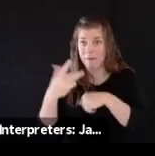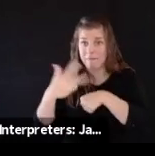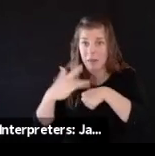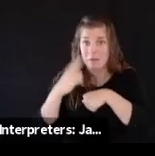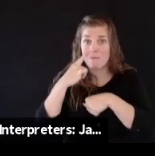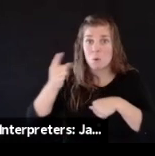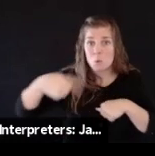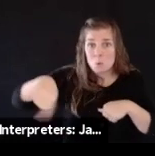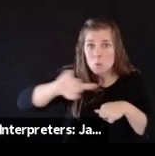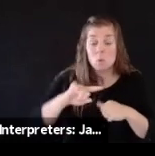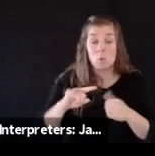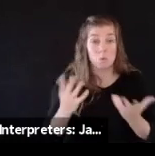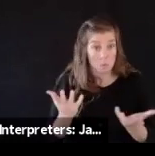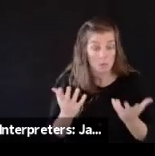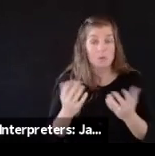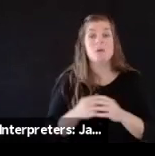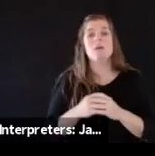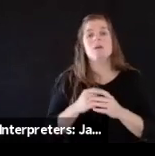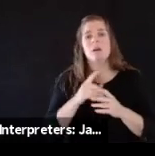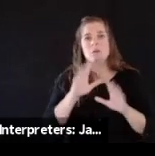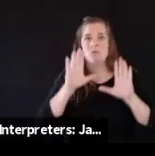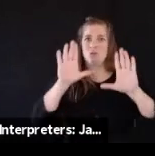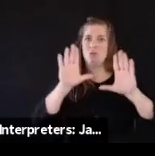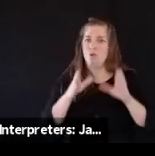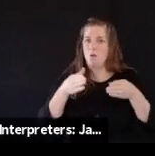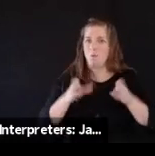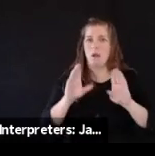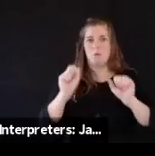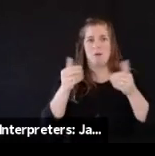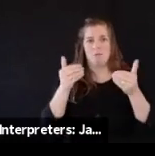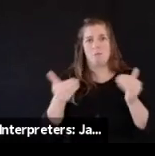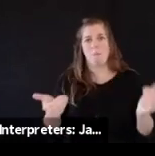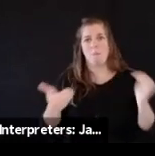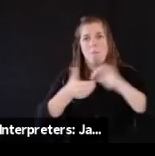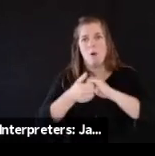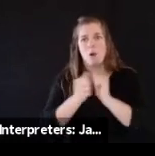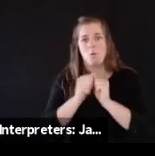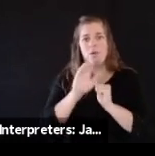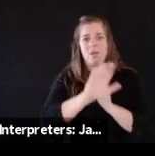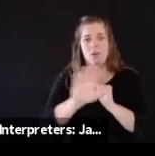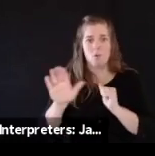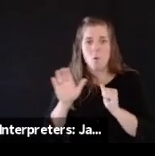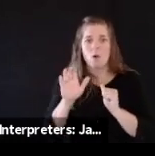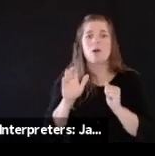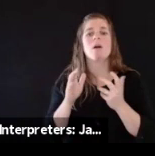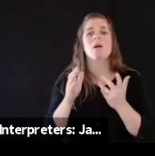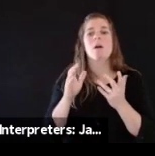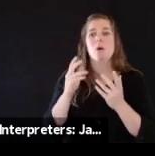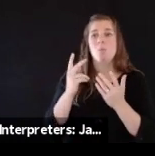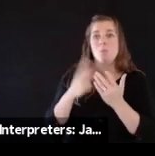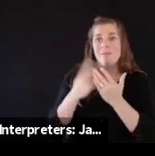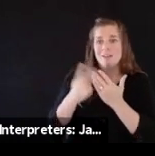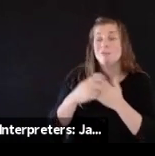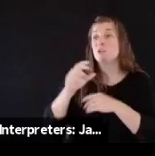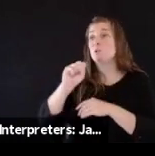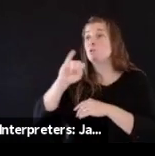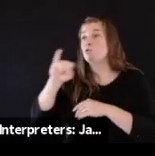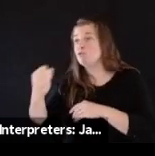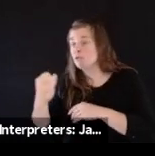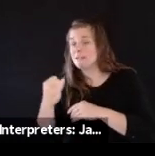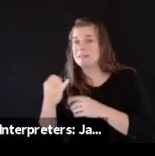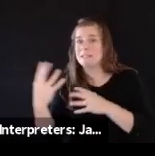way, a phenomenal way to partner with your rape prevention education as well as social justice